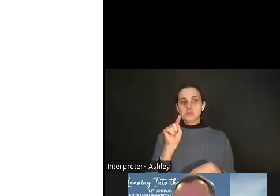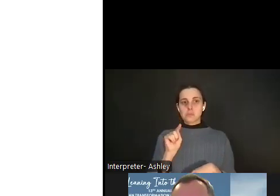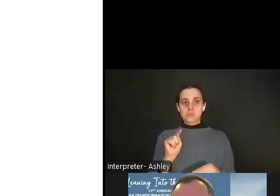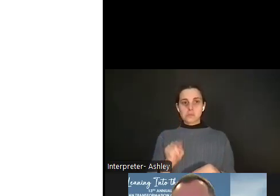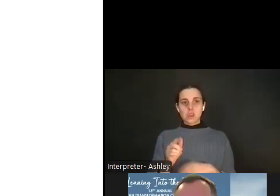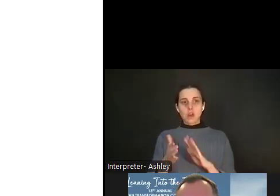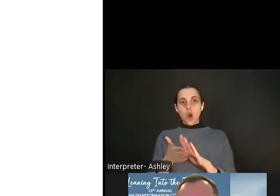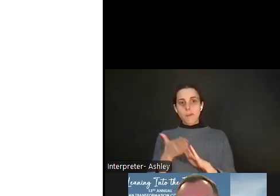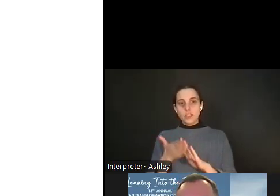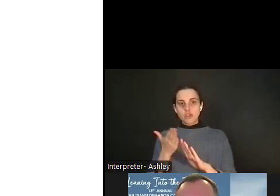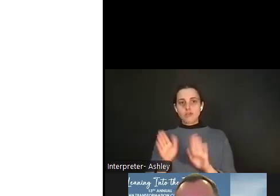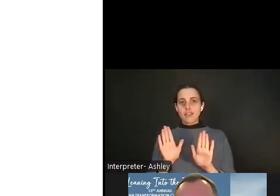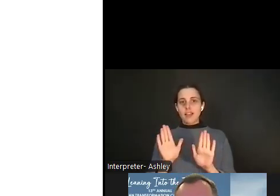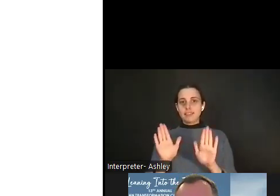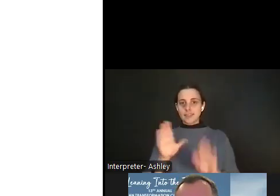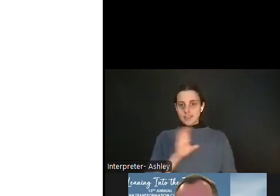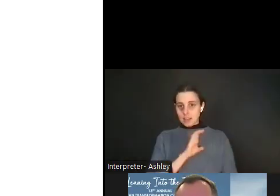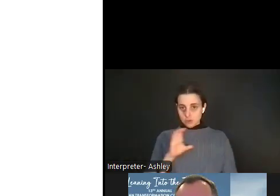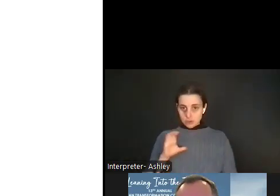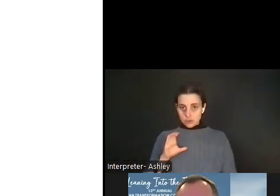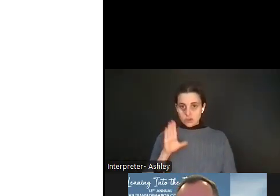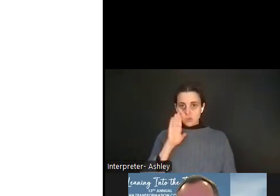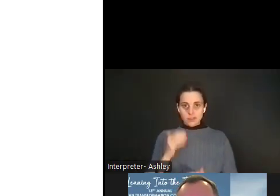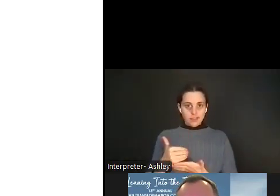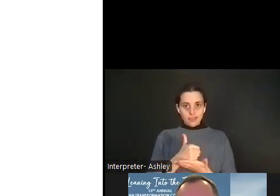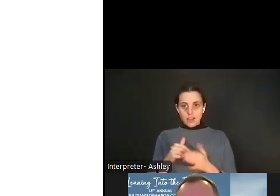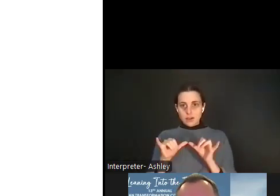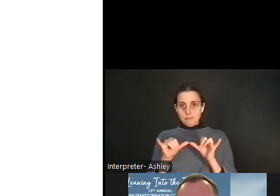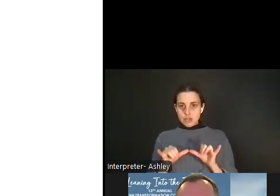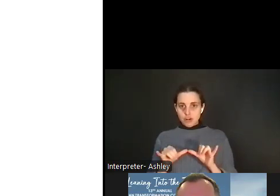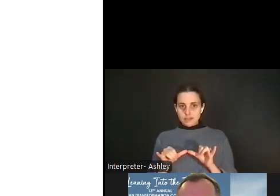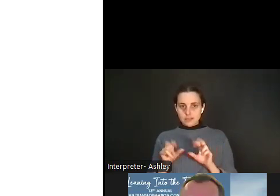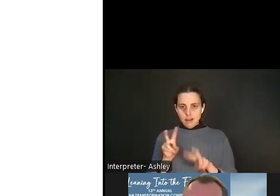Council, that looks at those metrics and